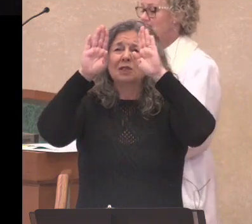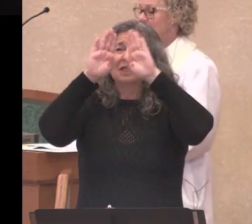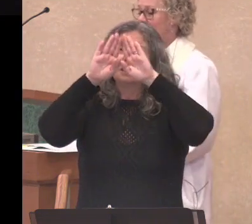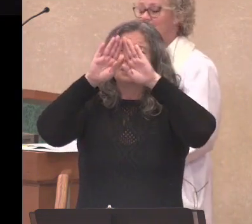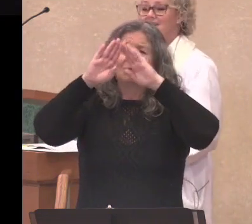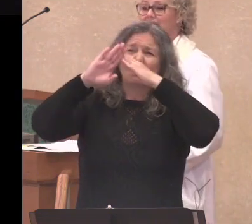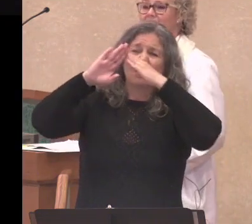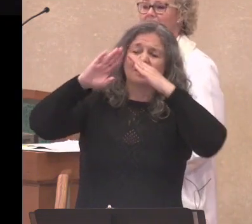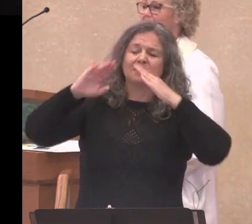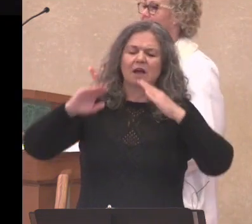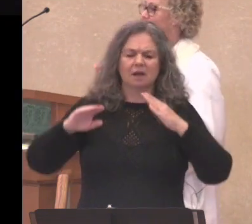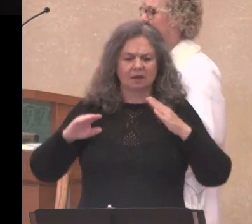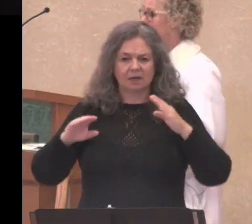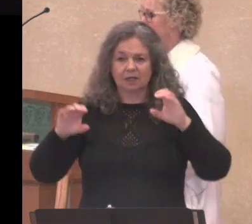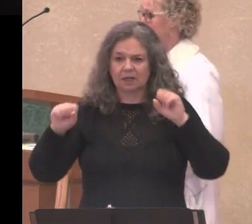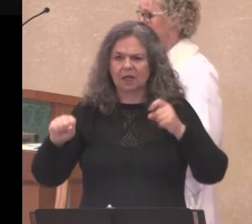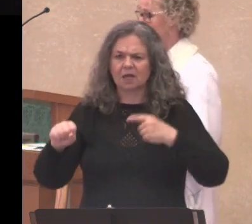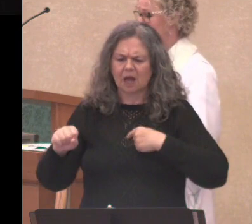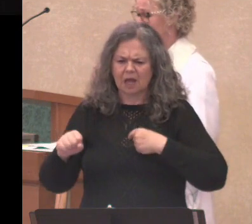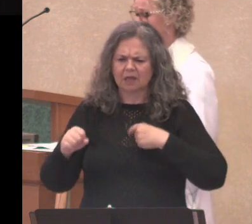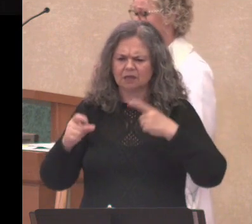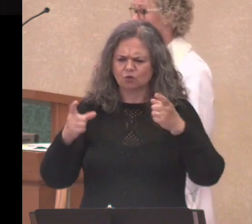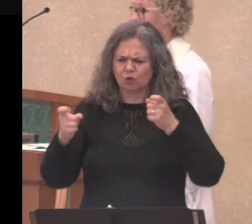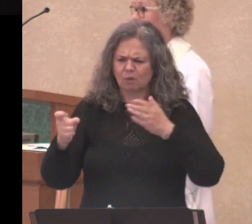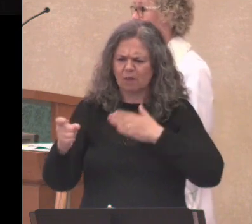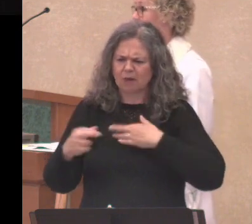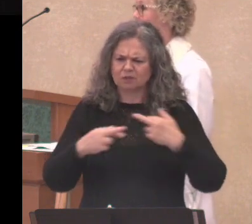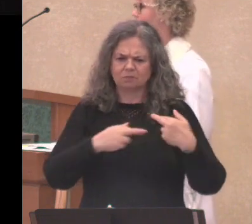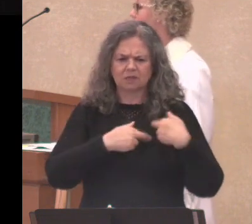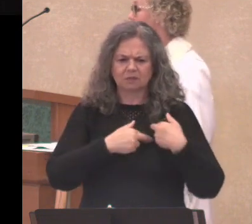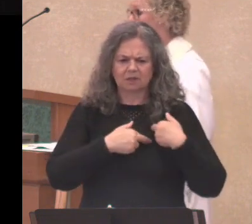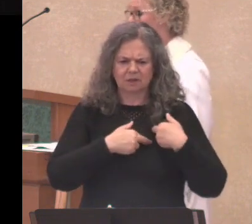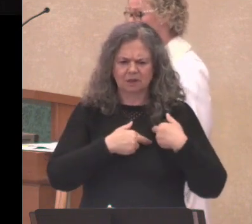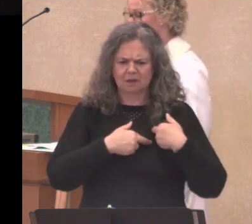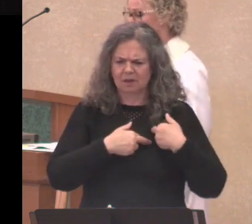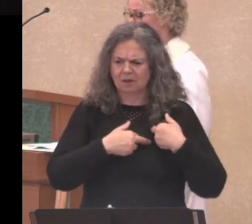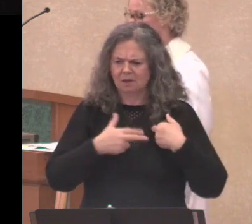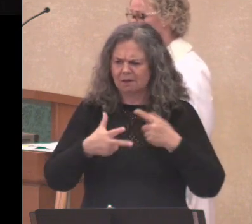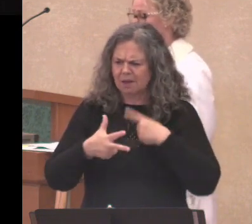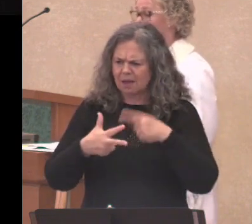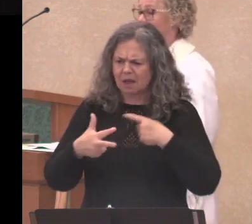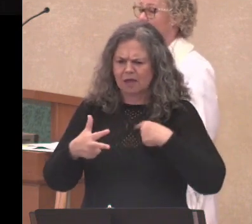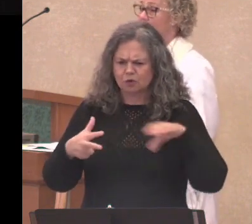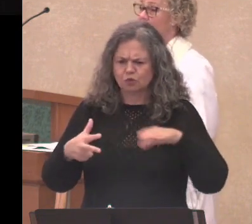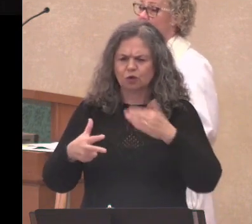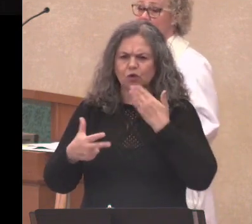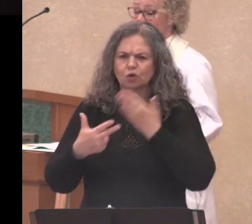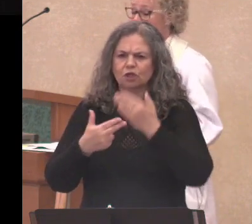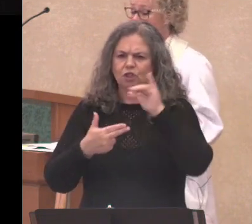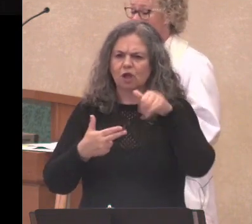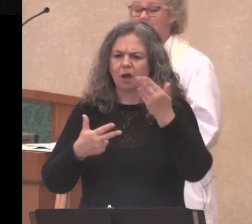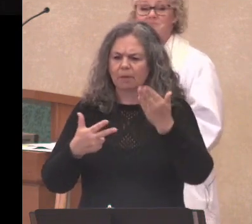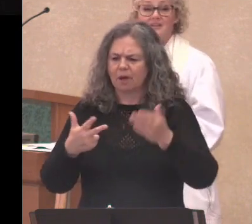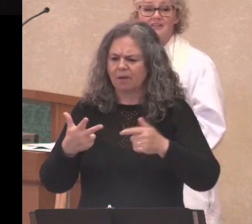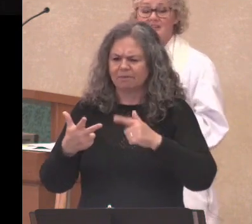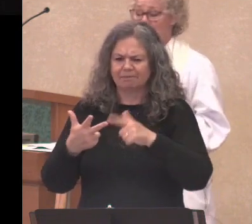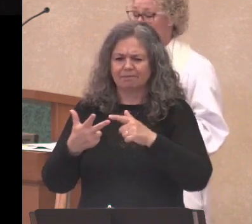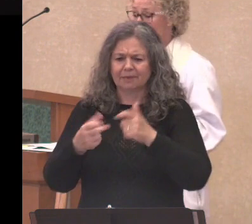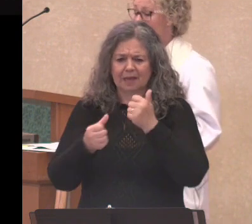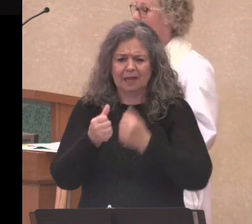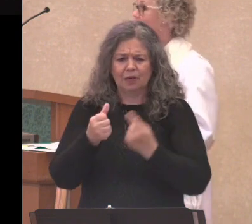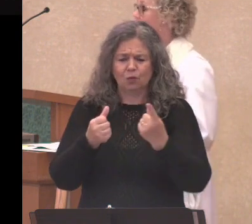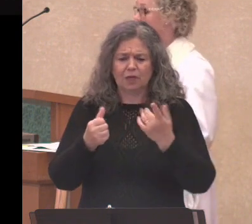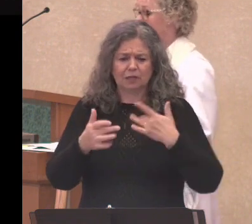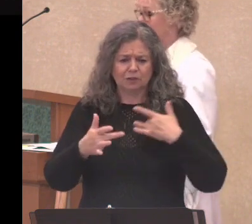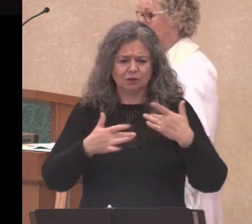Things like, can I handle my responsibilities? Am I doing a good job? Does anybody